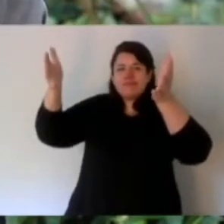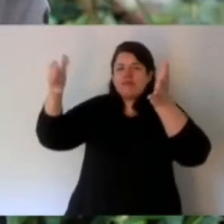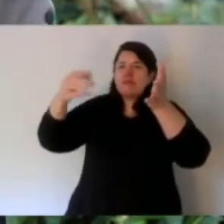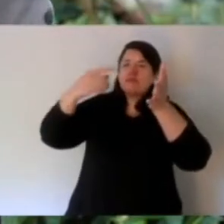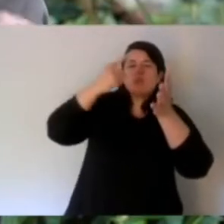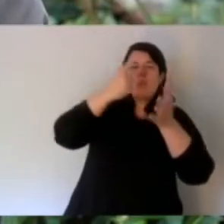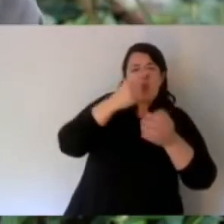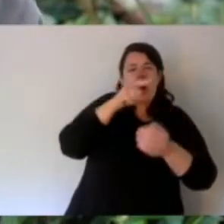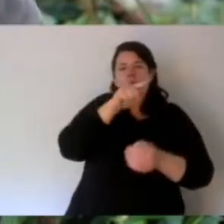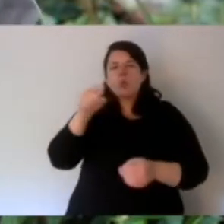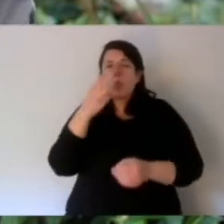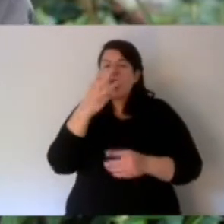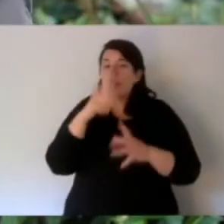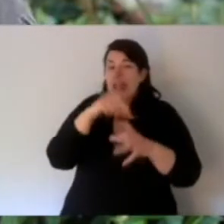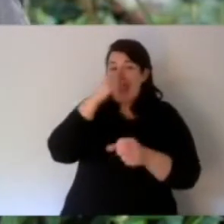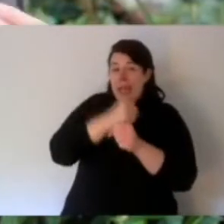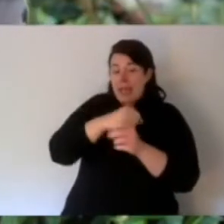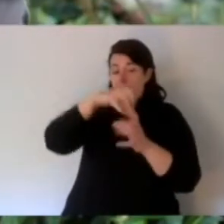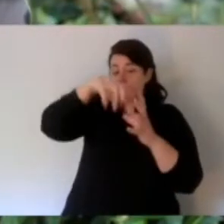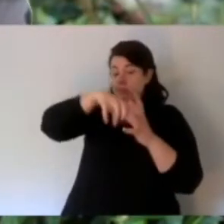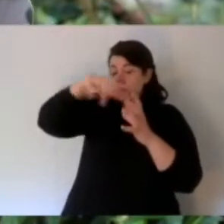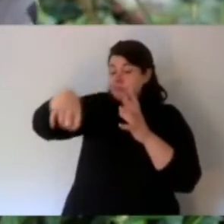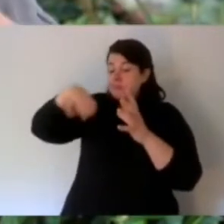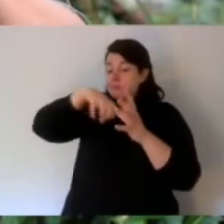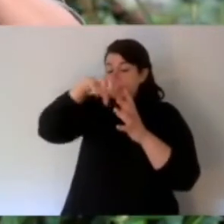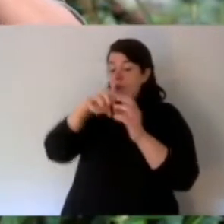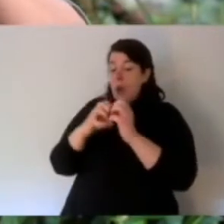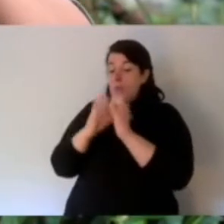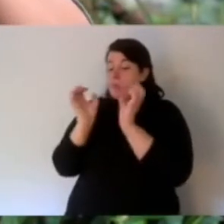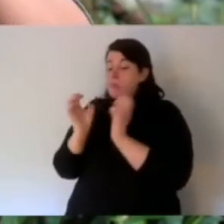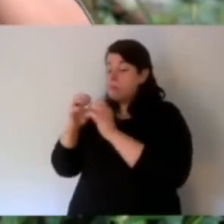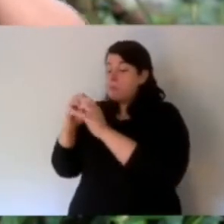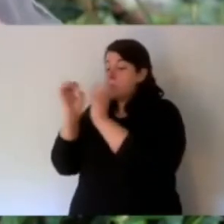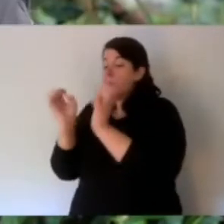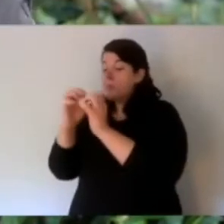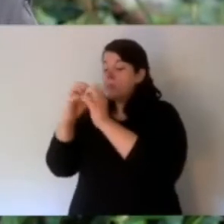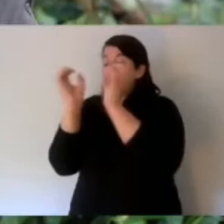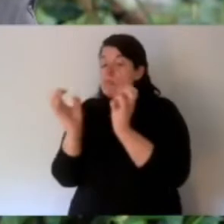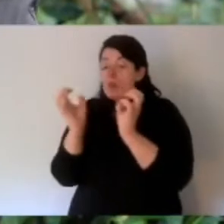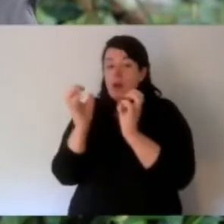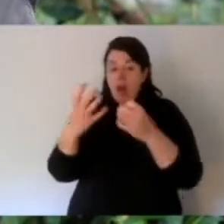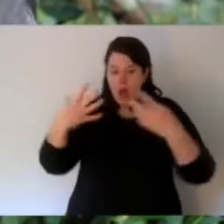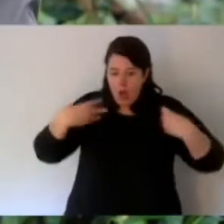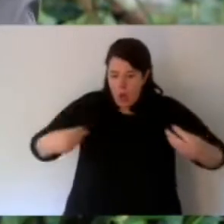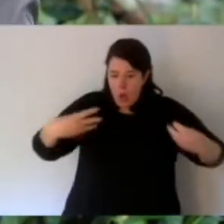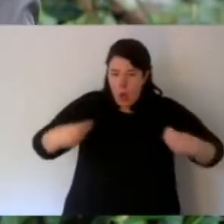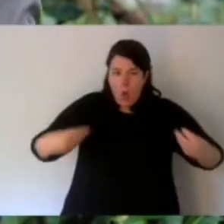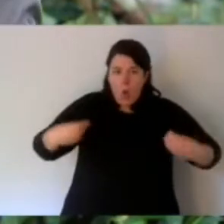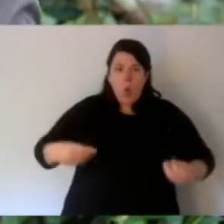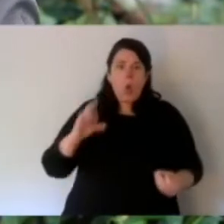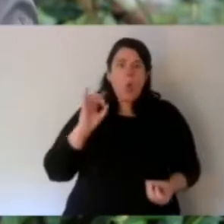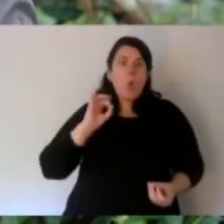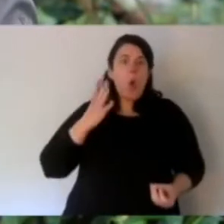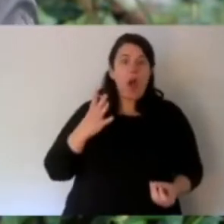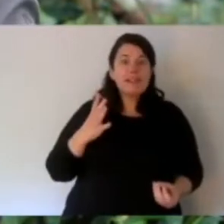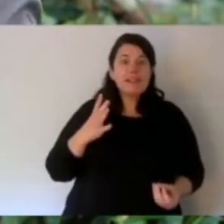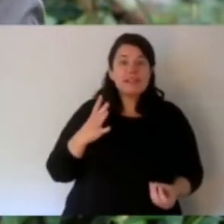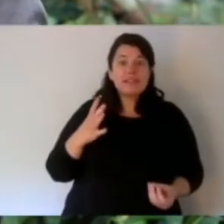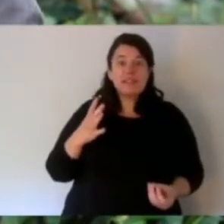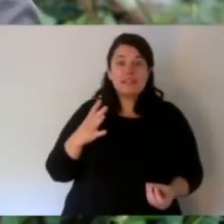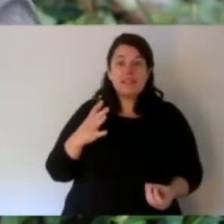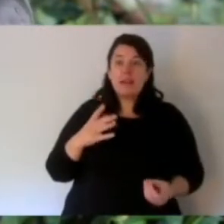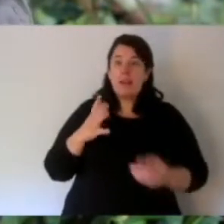tree, and they'll lay normally 1 to 3 eggs. Now, those little chicks hatch, and they're little white fluff balls. And mum and dad have